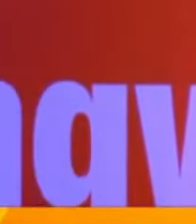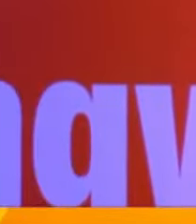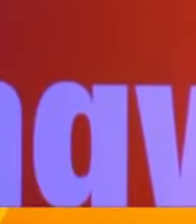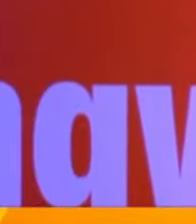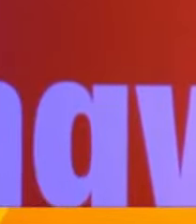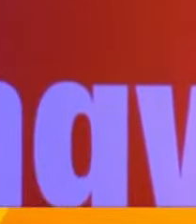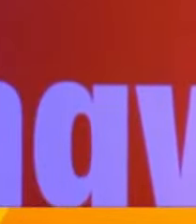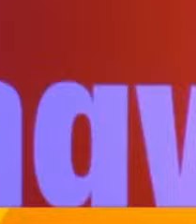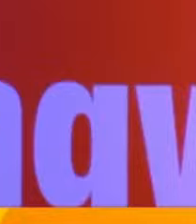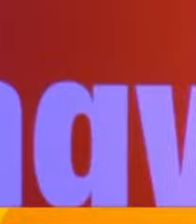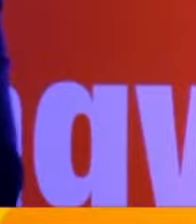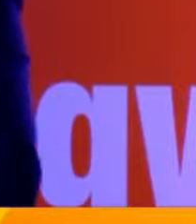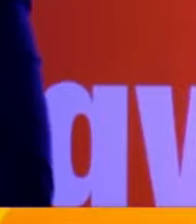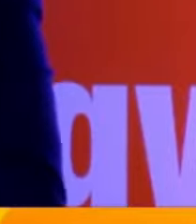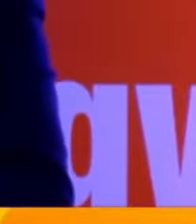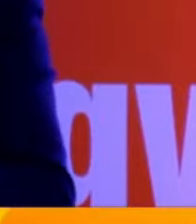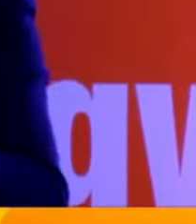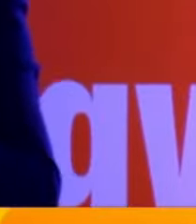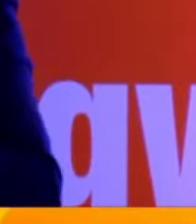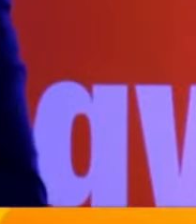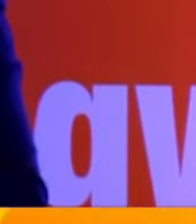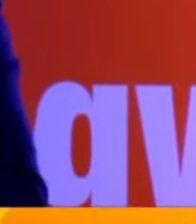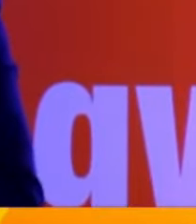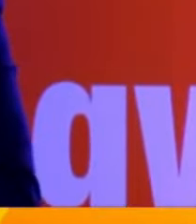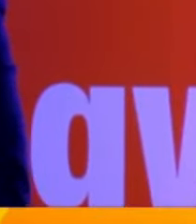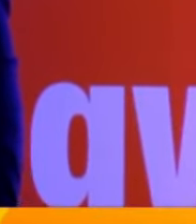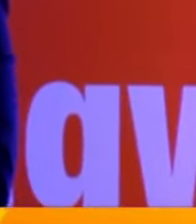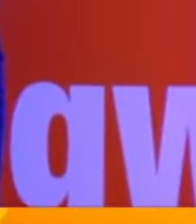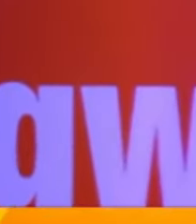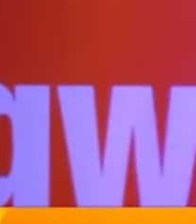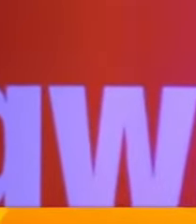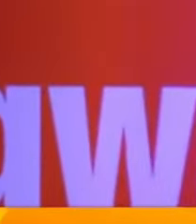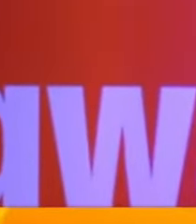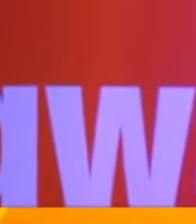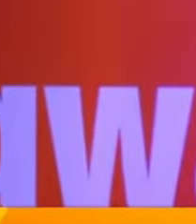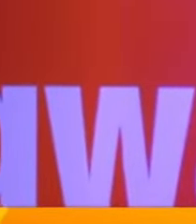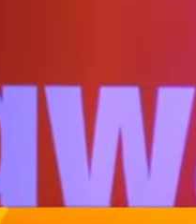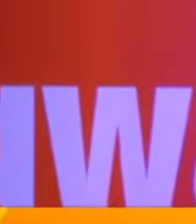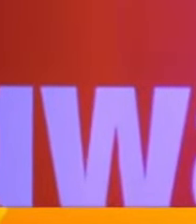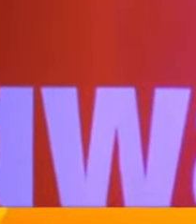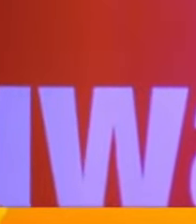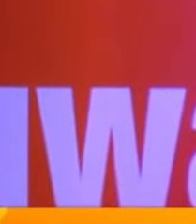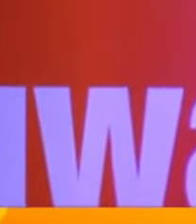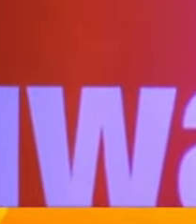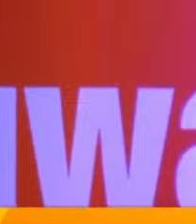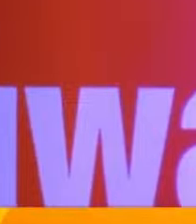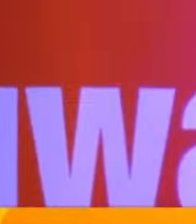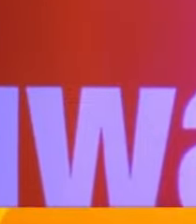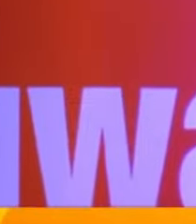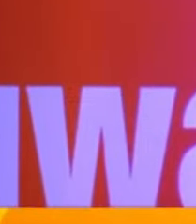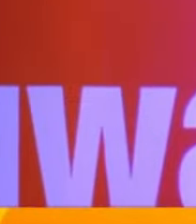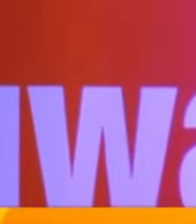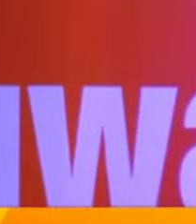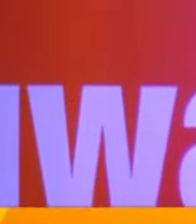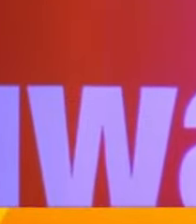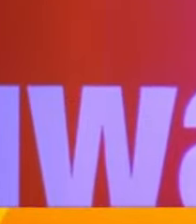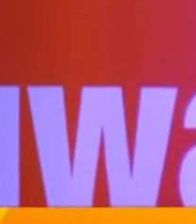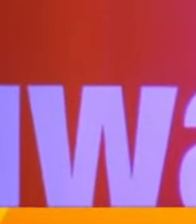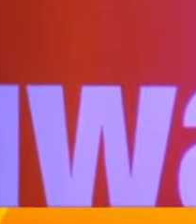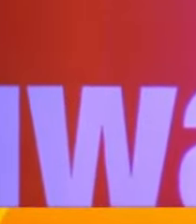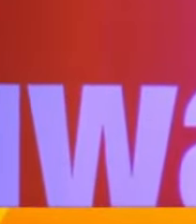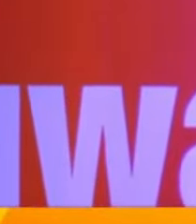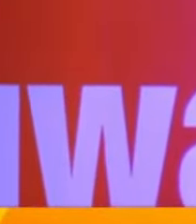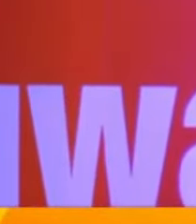people at the National Assembly and at the Senate. We have a disability bill. We've also come with different